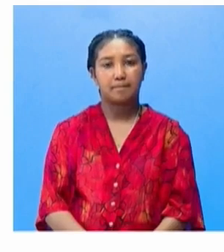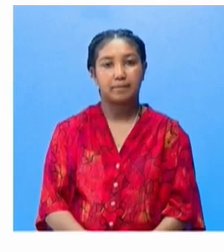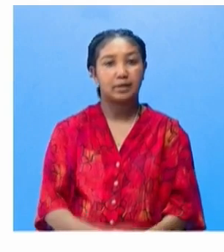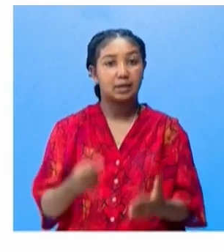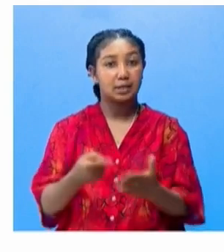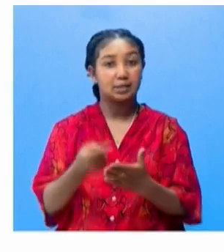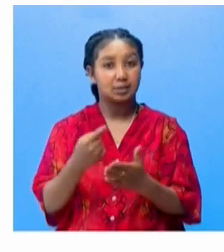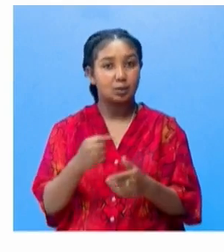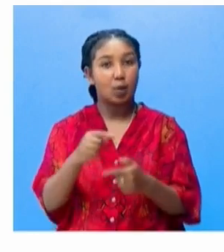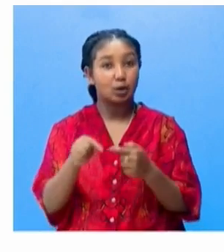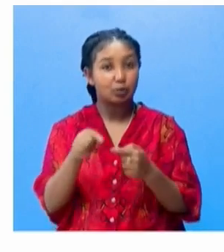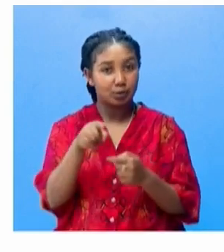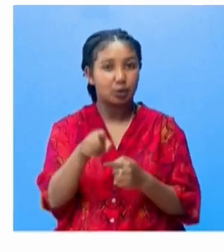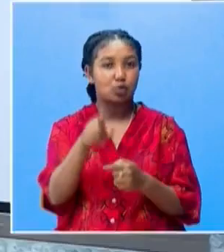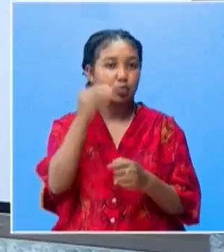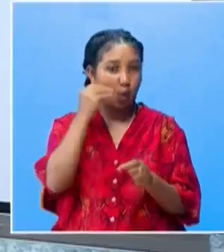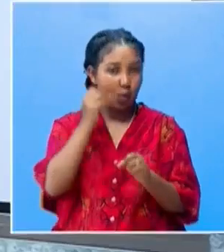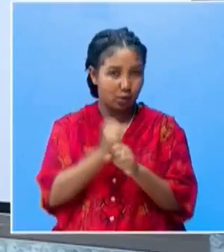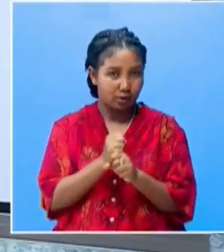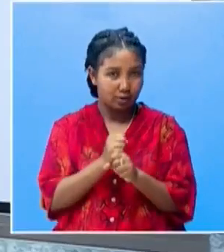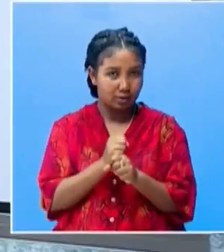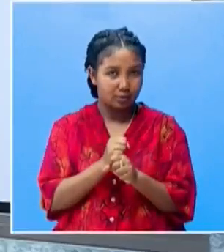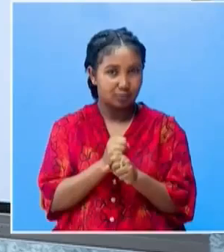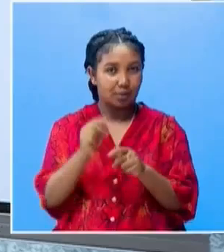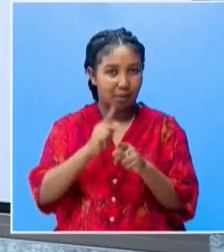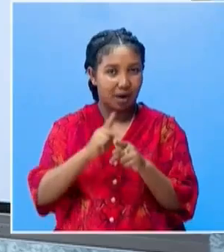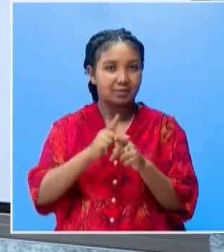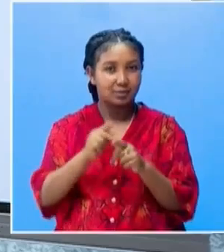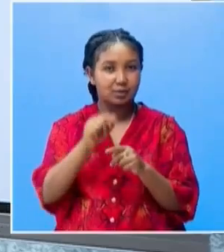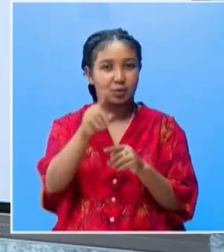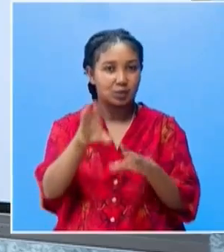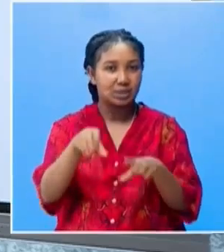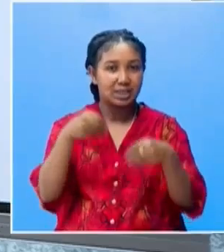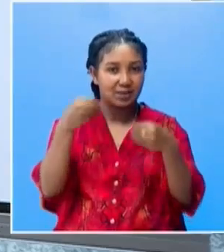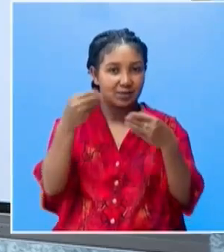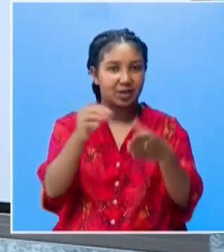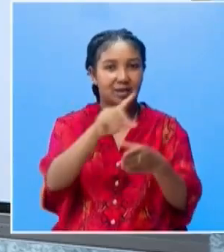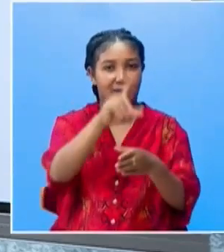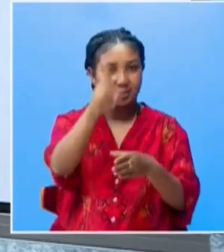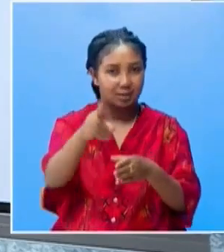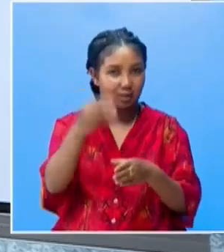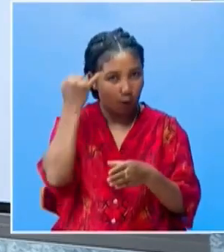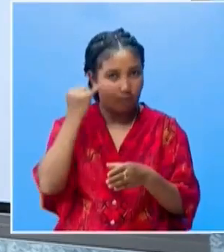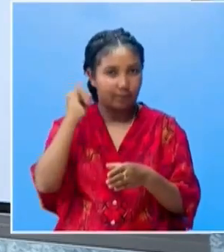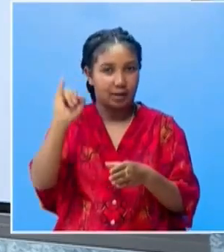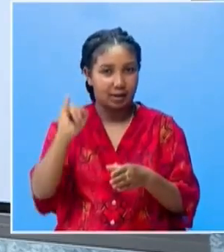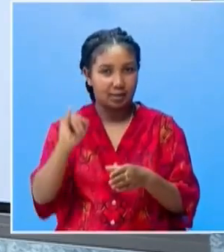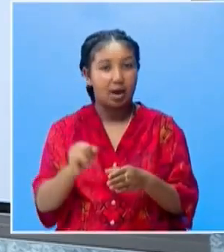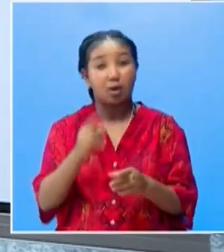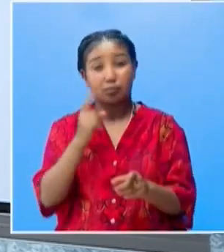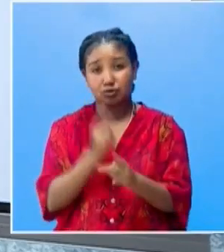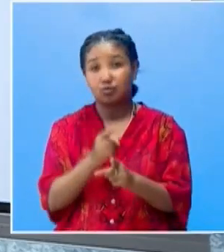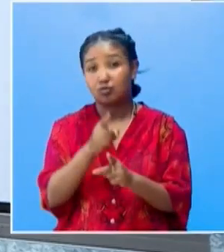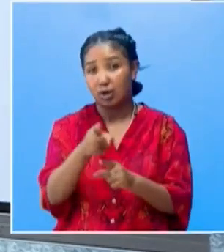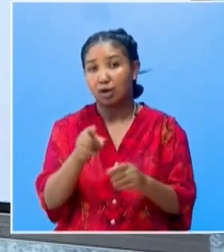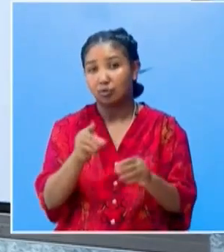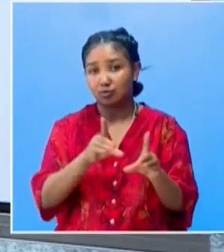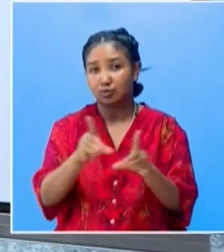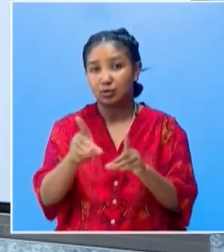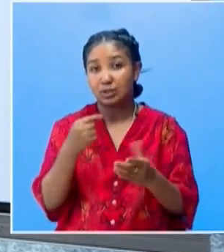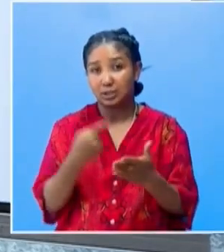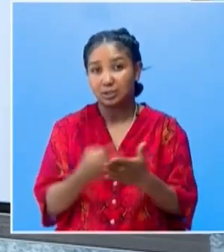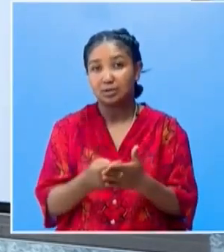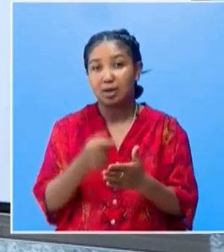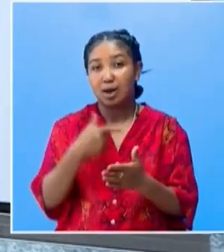This is going to be your homework, which you practice on giving and asking an opinion. I am sure you can do